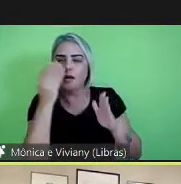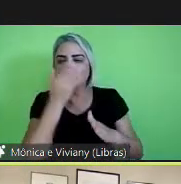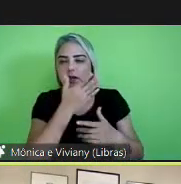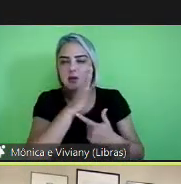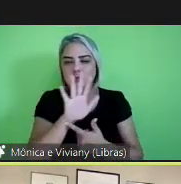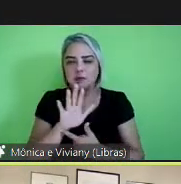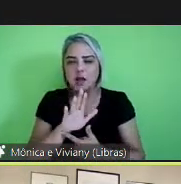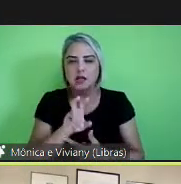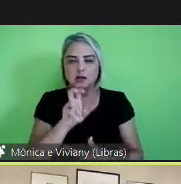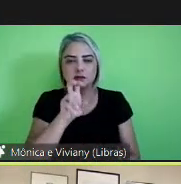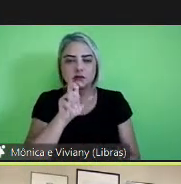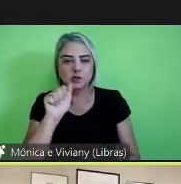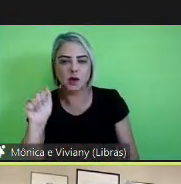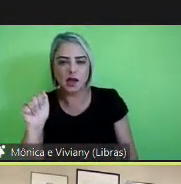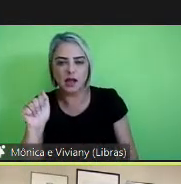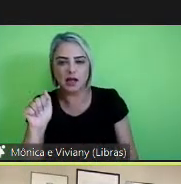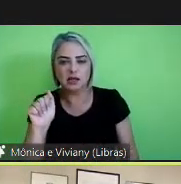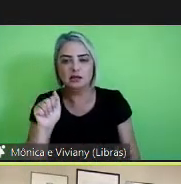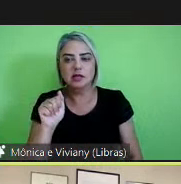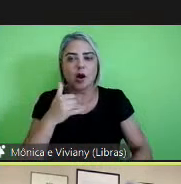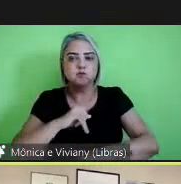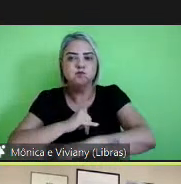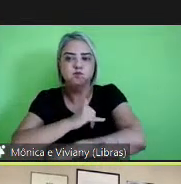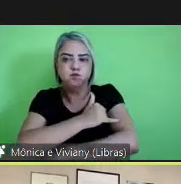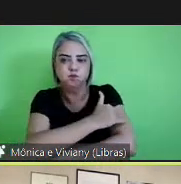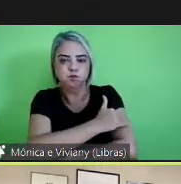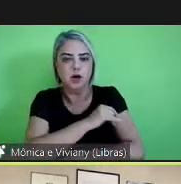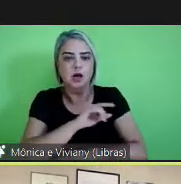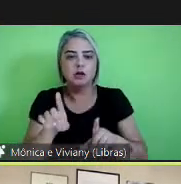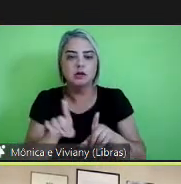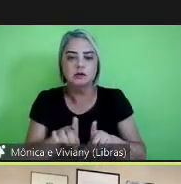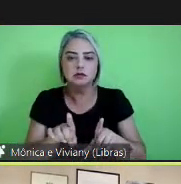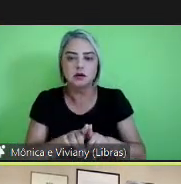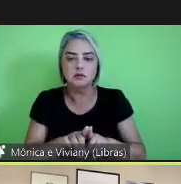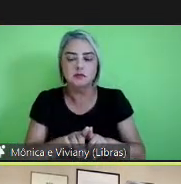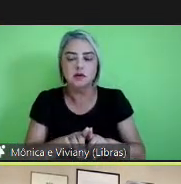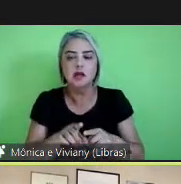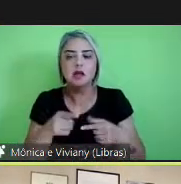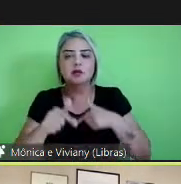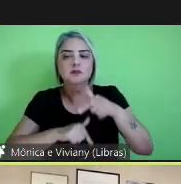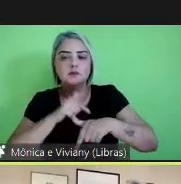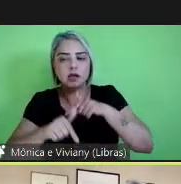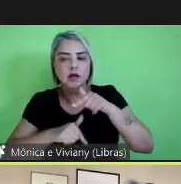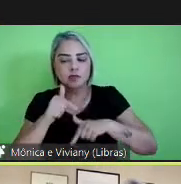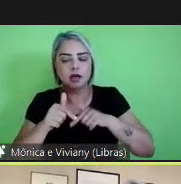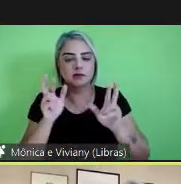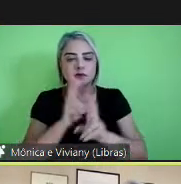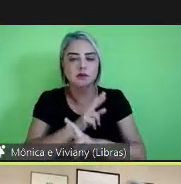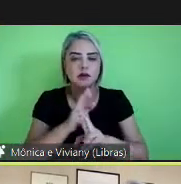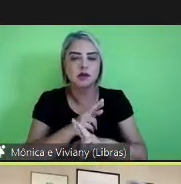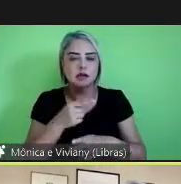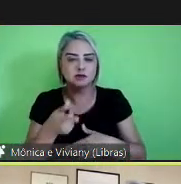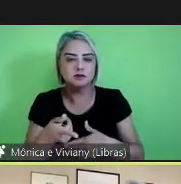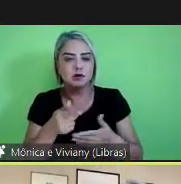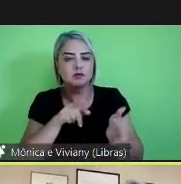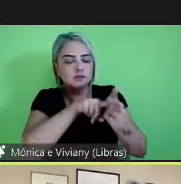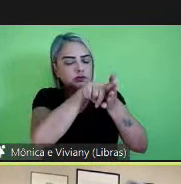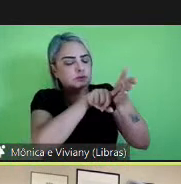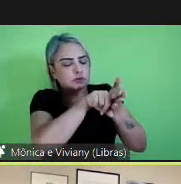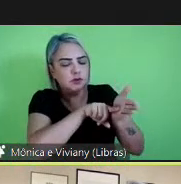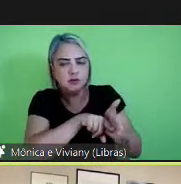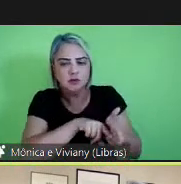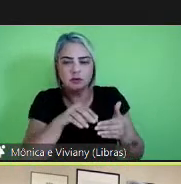management. So there's been some work, and for example, this was a pre and post study that was conducted in primary care clinics